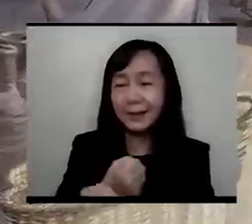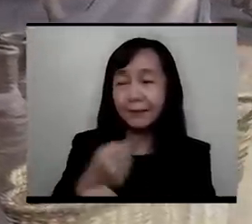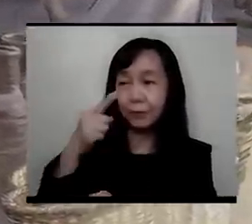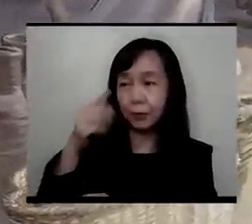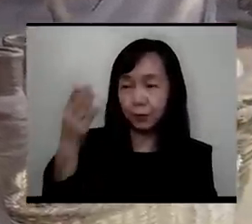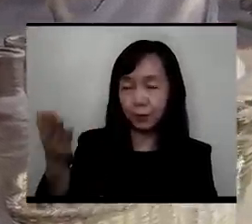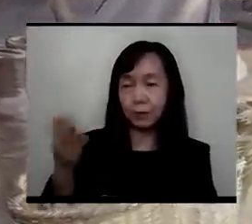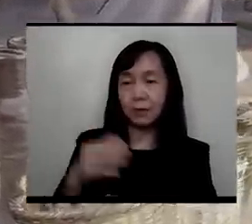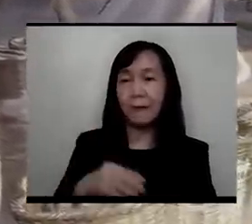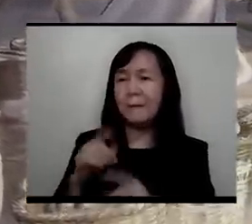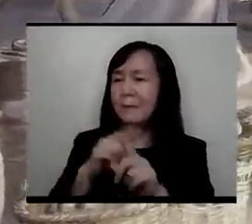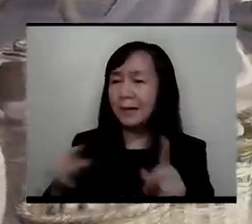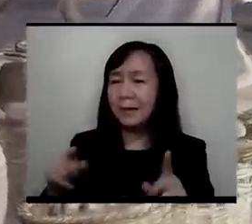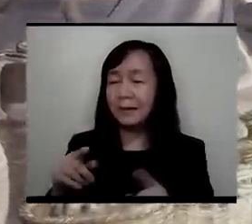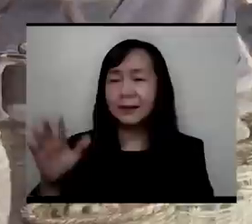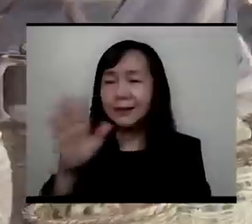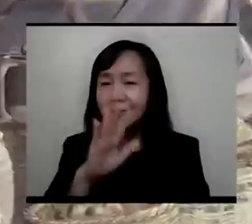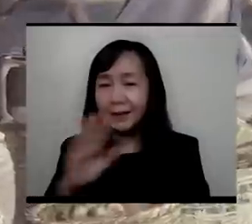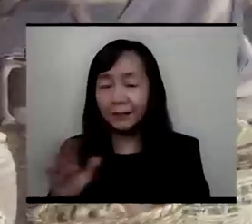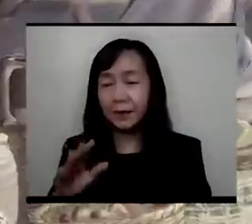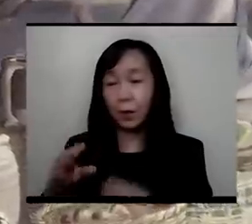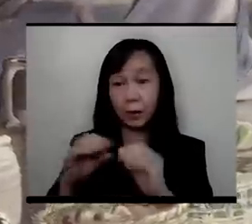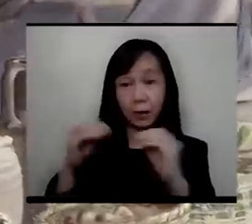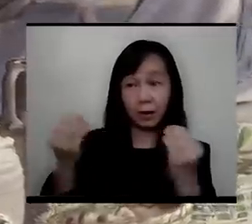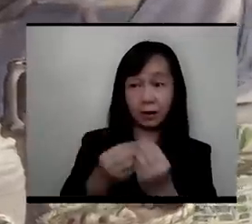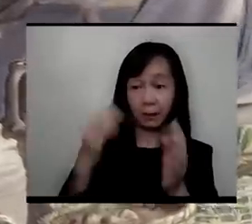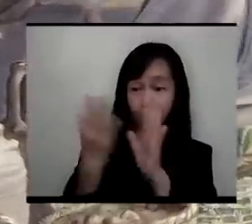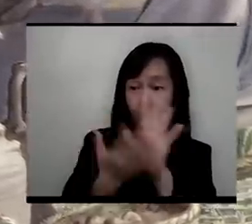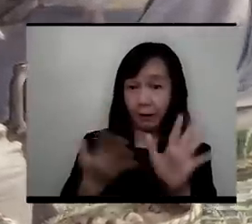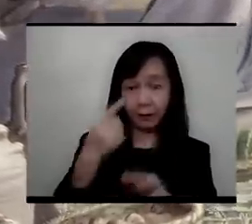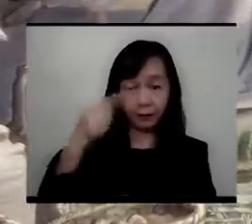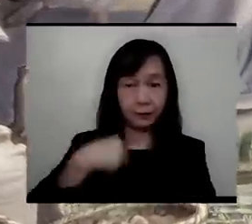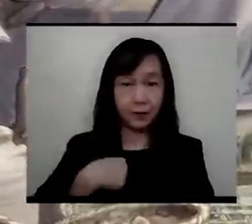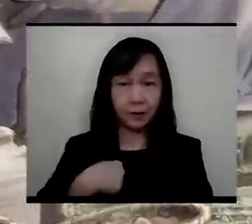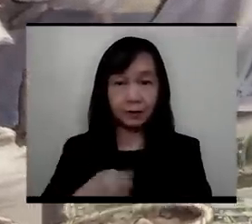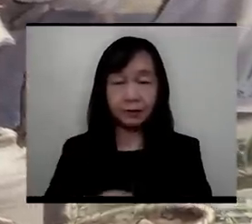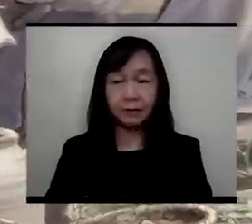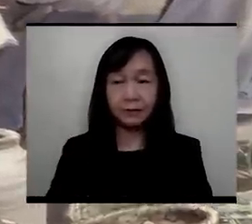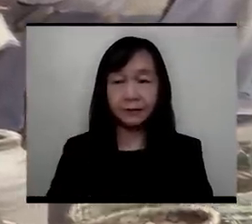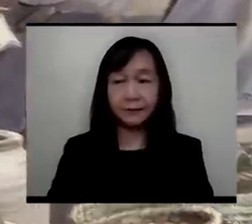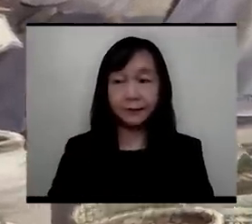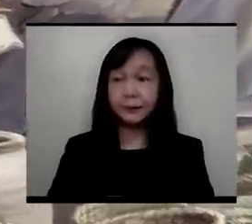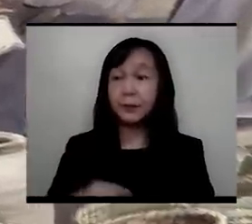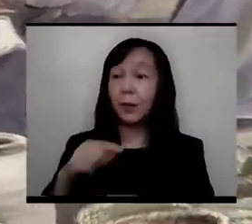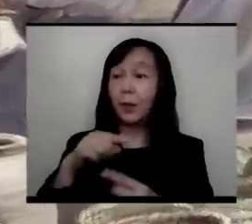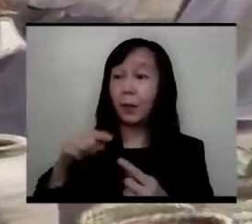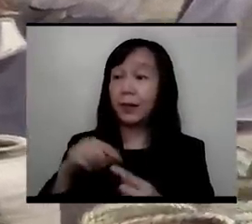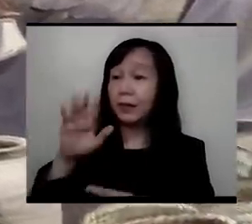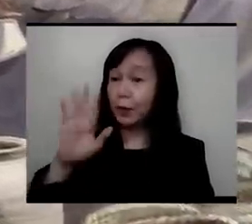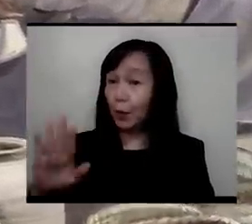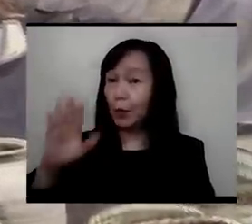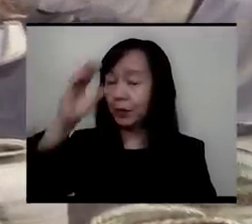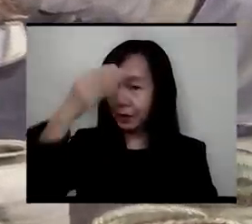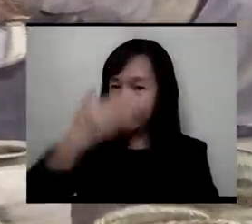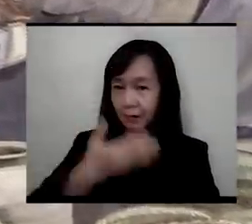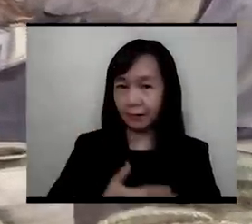But you have not Organized a party For me And when Your son